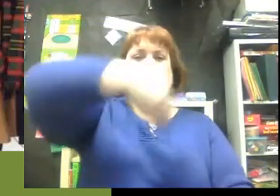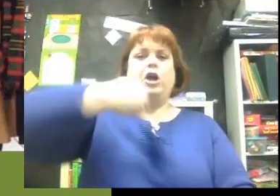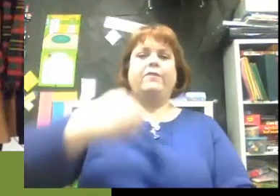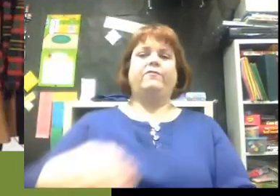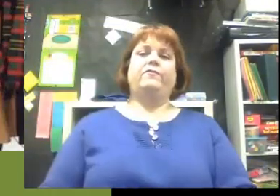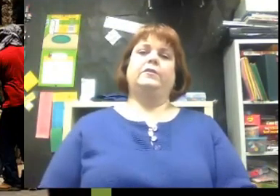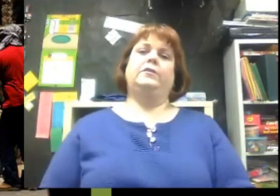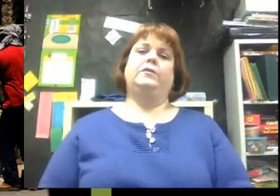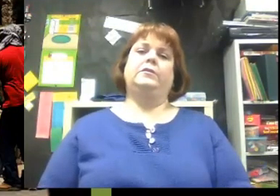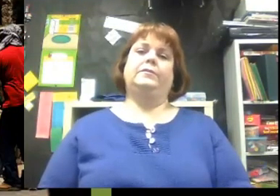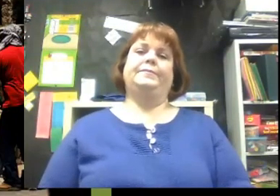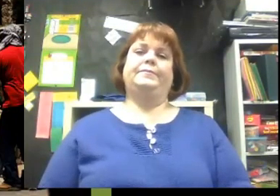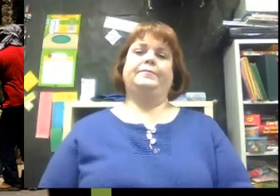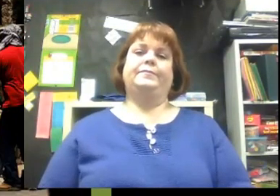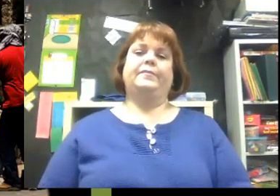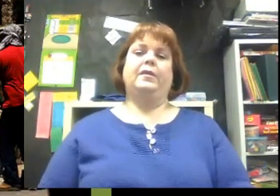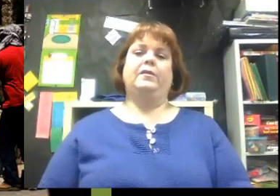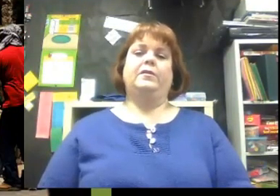Scarf.